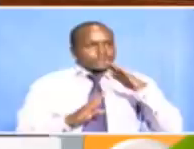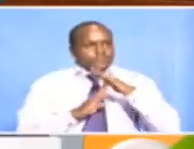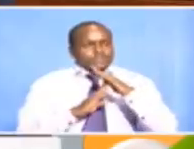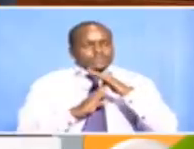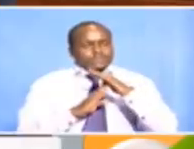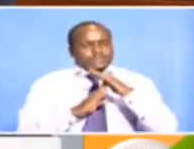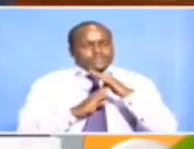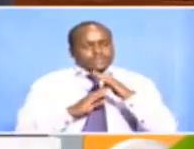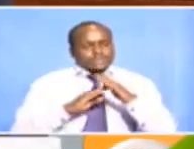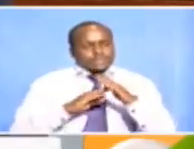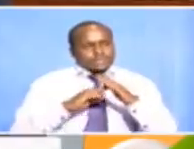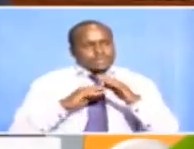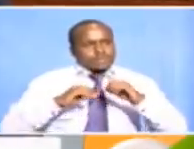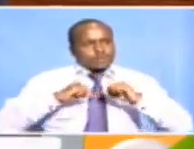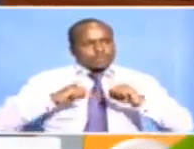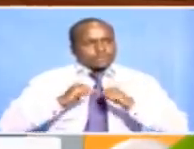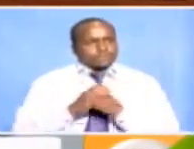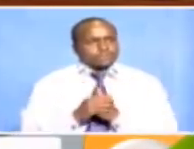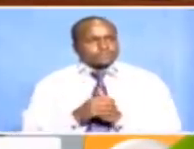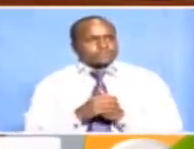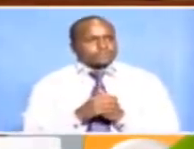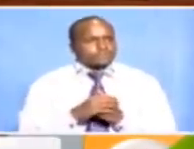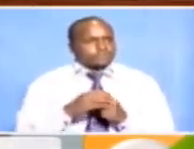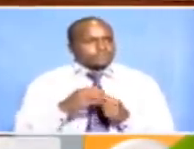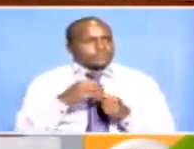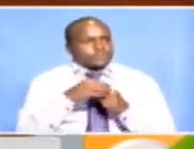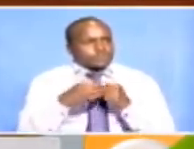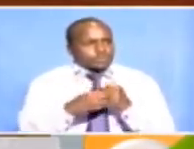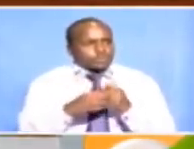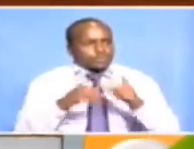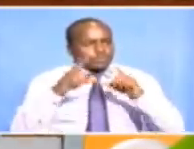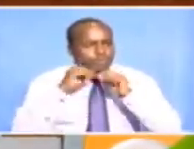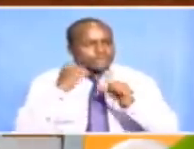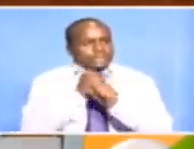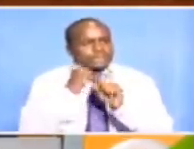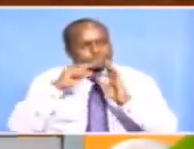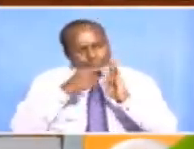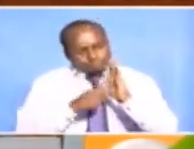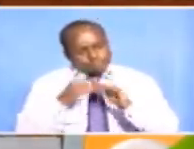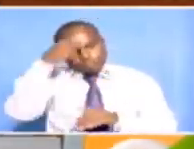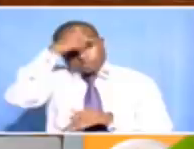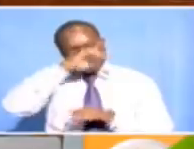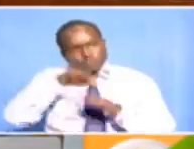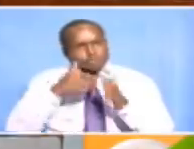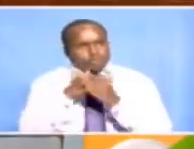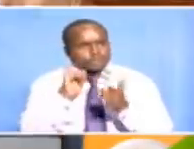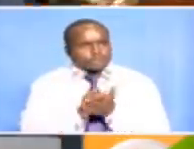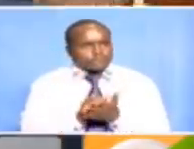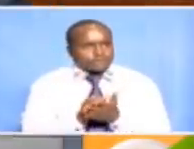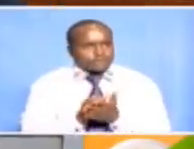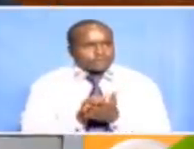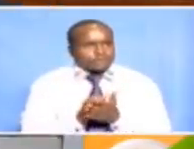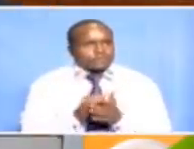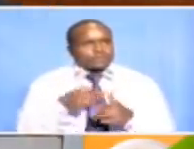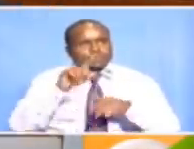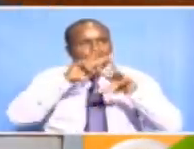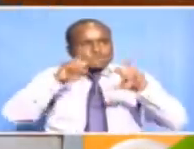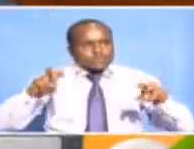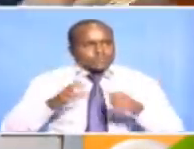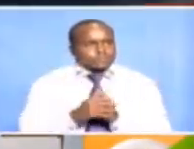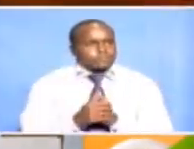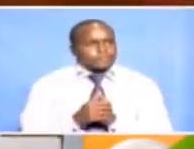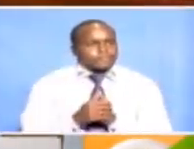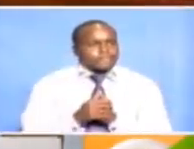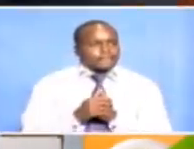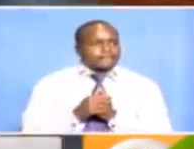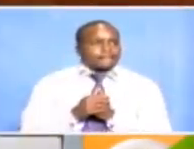officers. Sonko has confided me that he did all this, he has all the qualifications. So go and investigate. And the guy went all